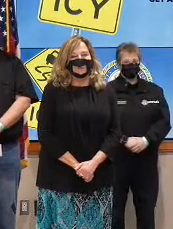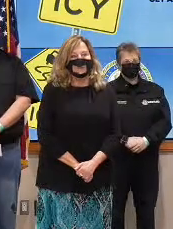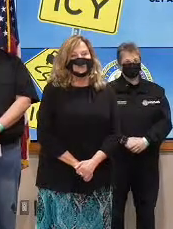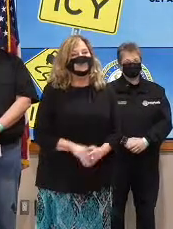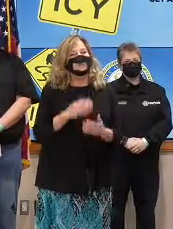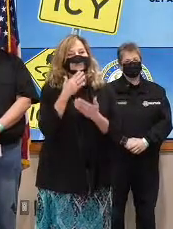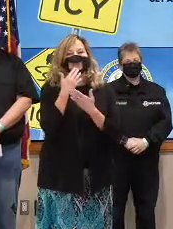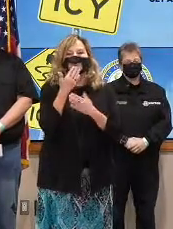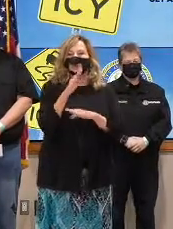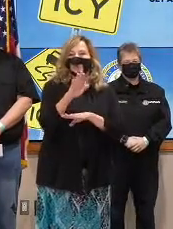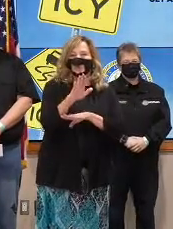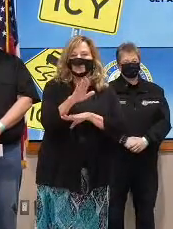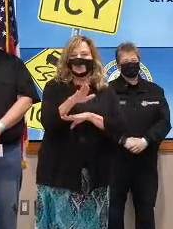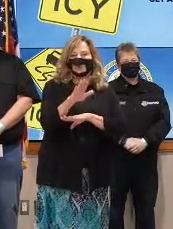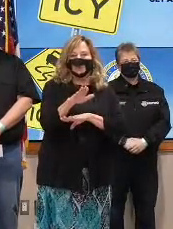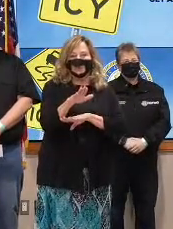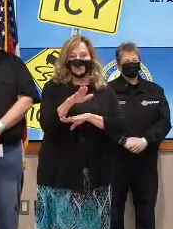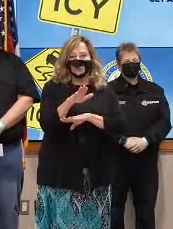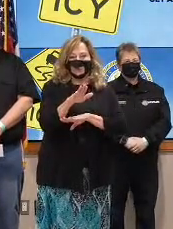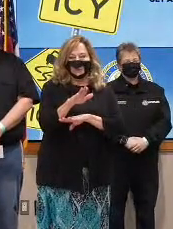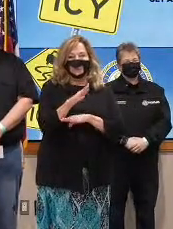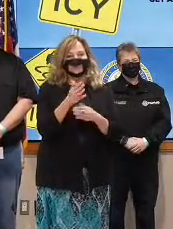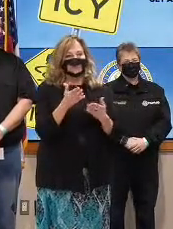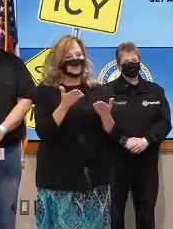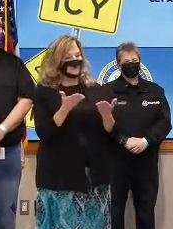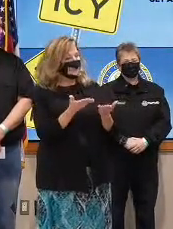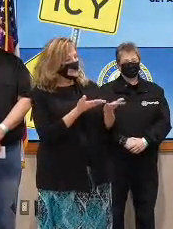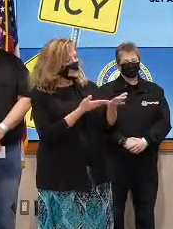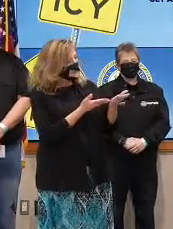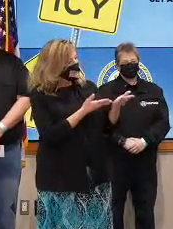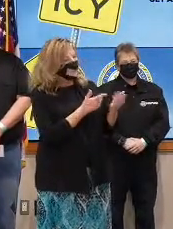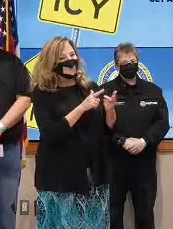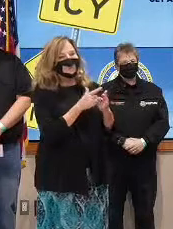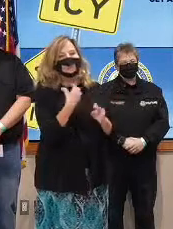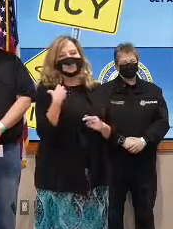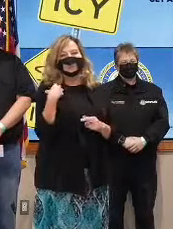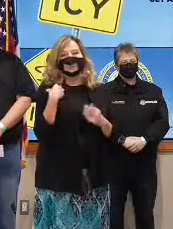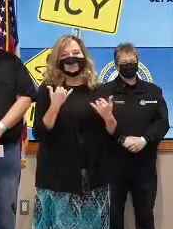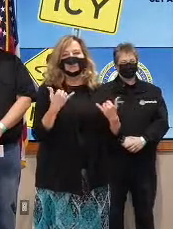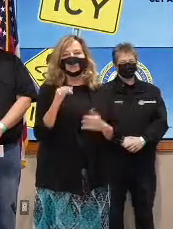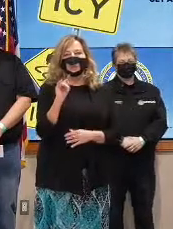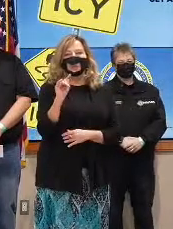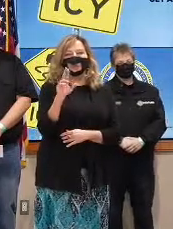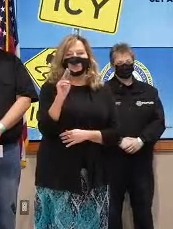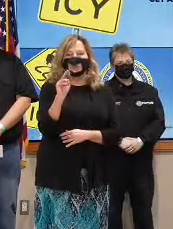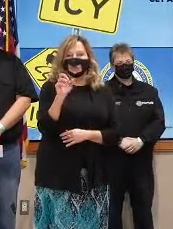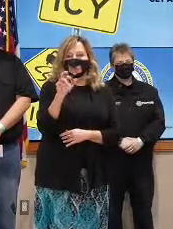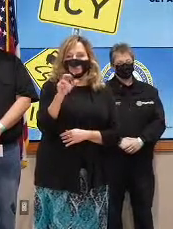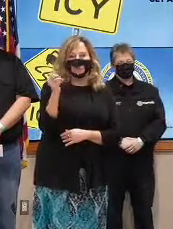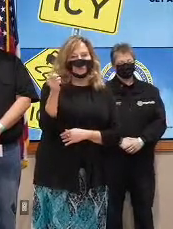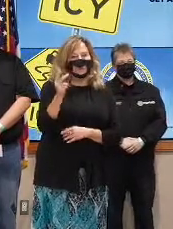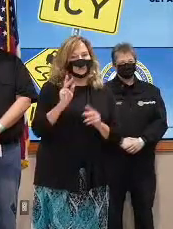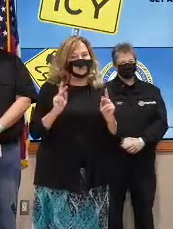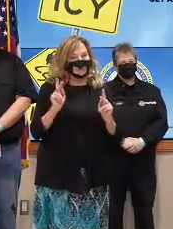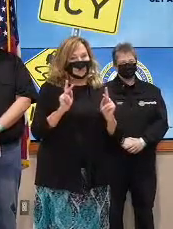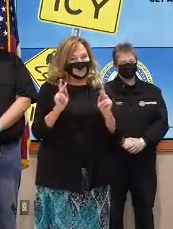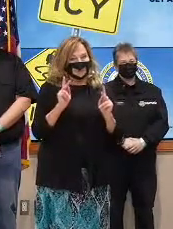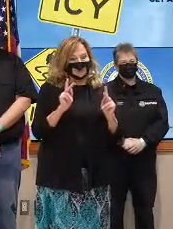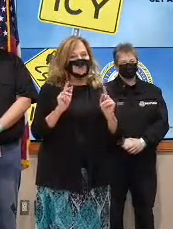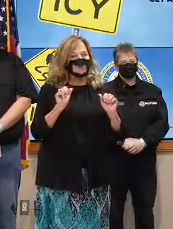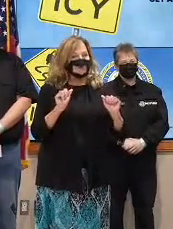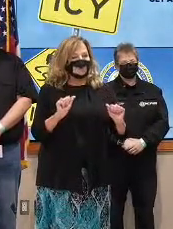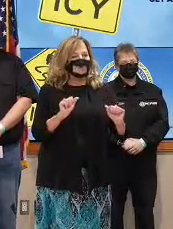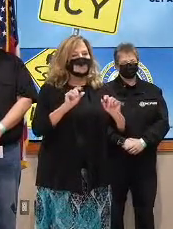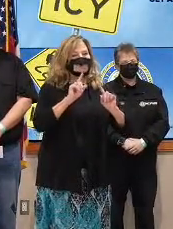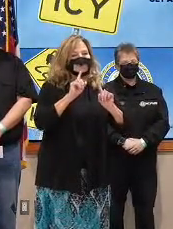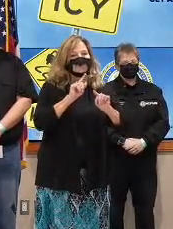Good afternoon. I'm here with Mayor Turner. Mayor, thank you for joining us. Several folks are available to answer questions from both the city